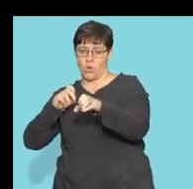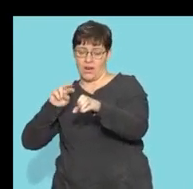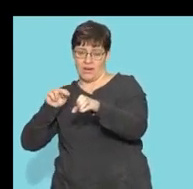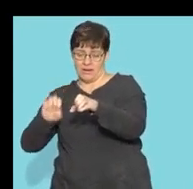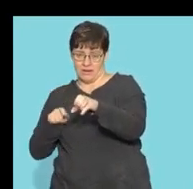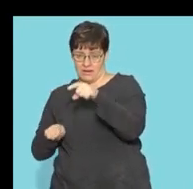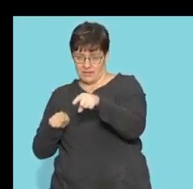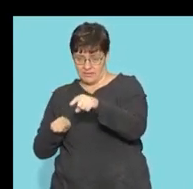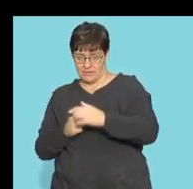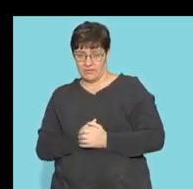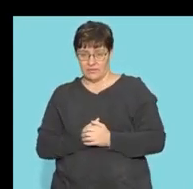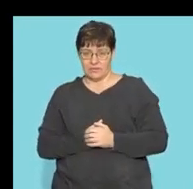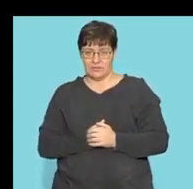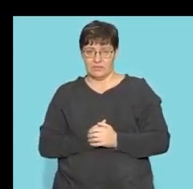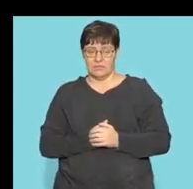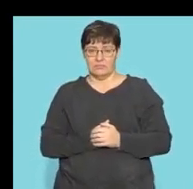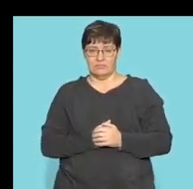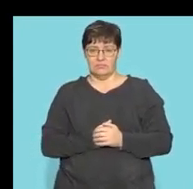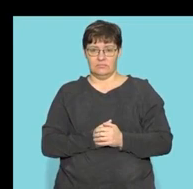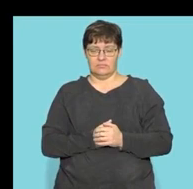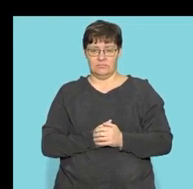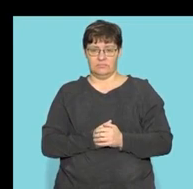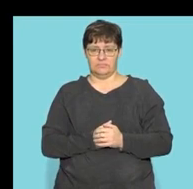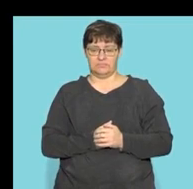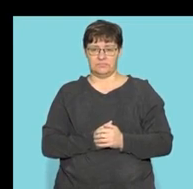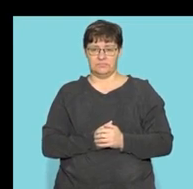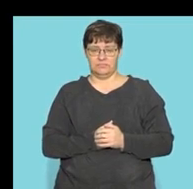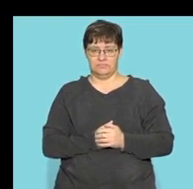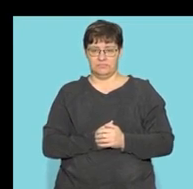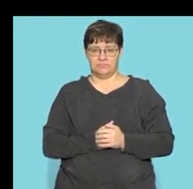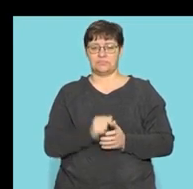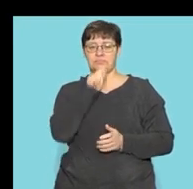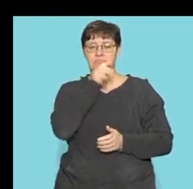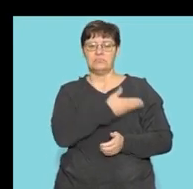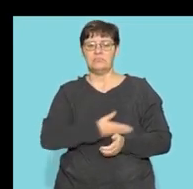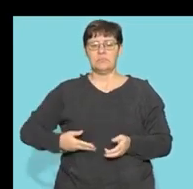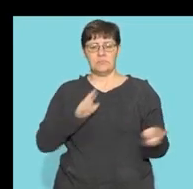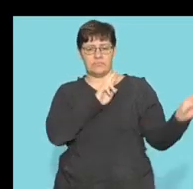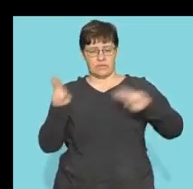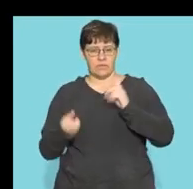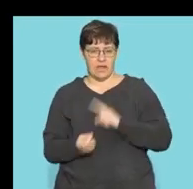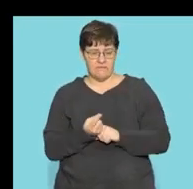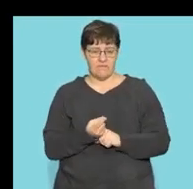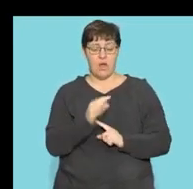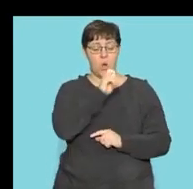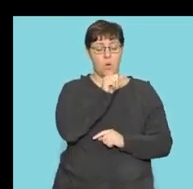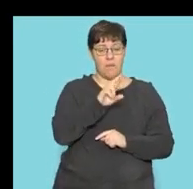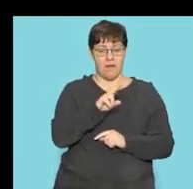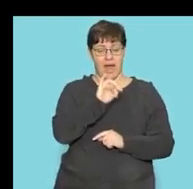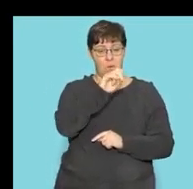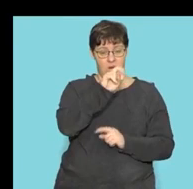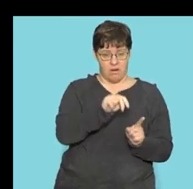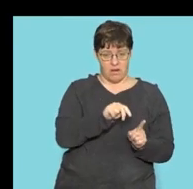You can see the copper deposited over there. So this is even the half reaction that we've